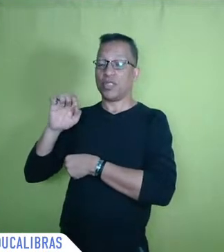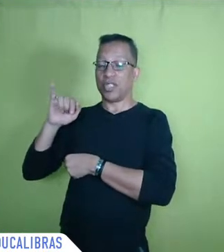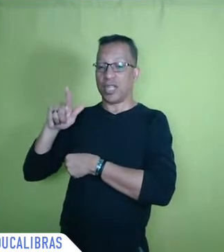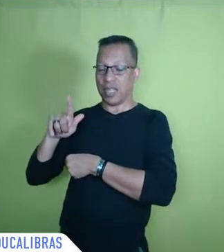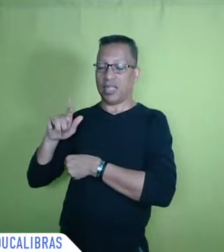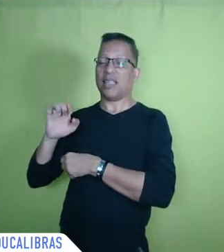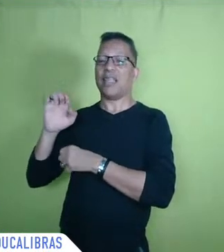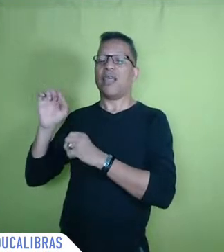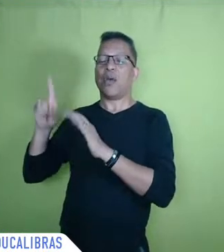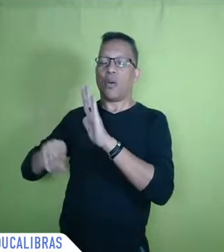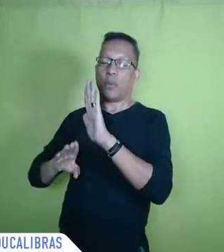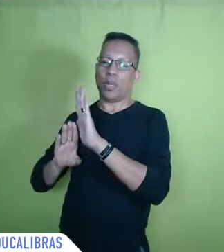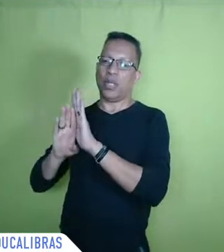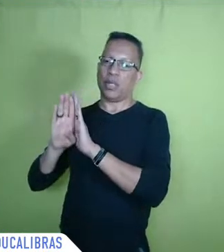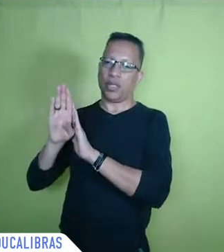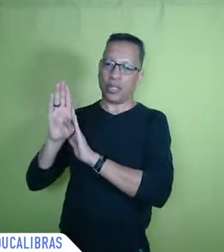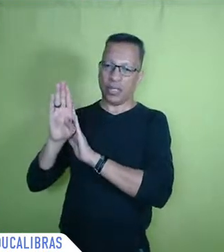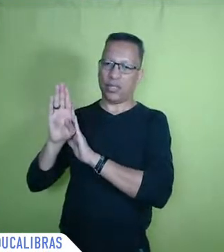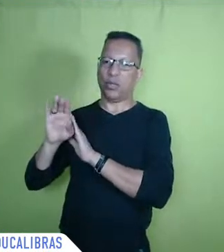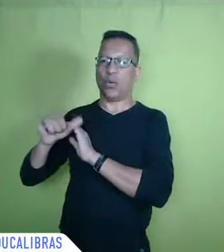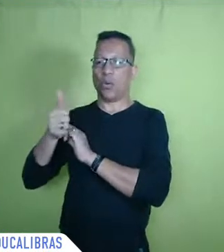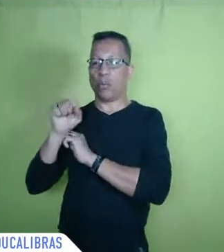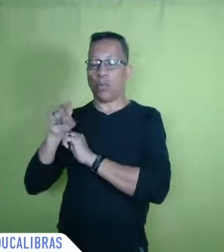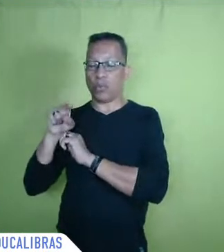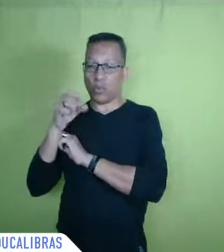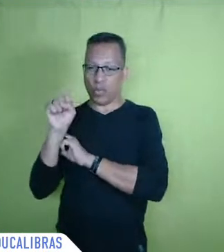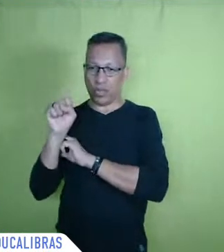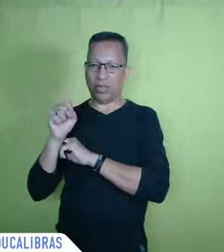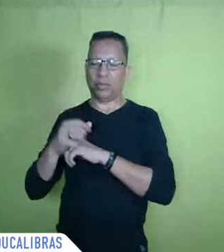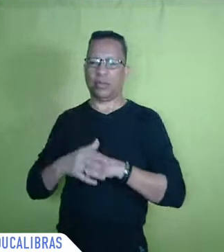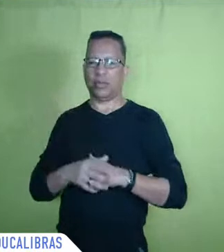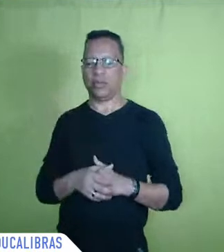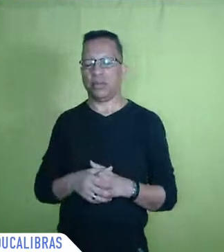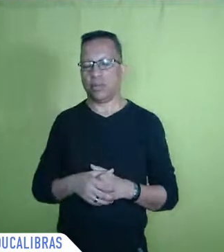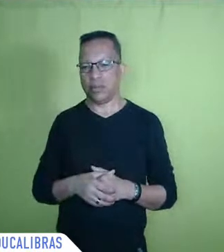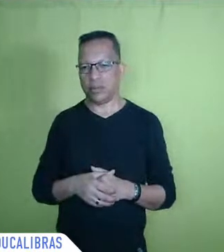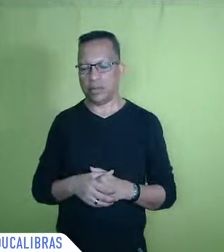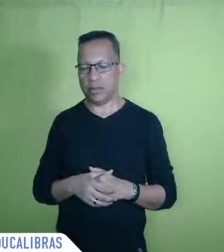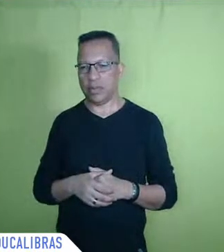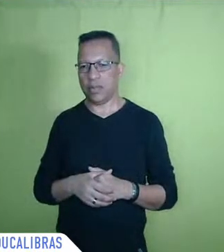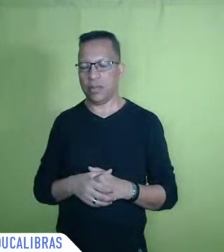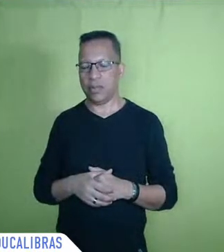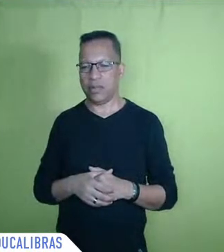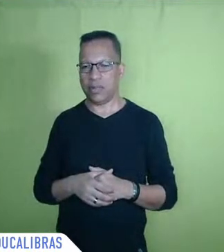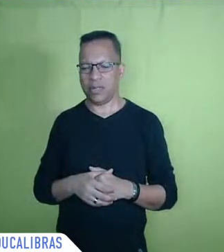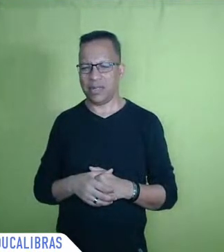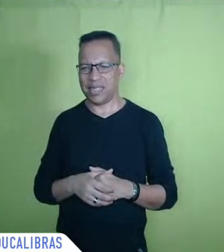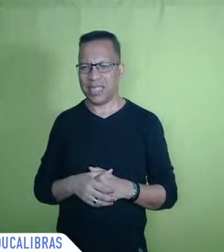EBGA disclosed some information. Brazil increased 0.8.